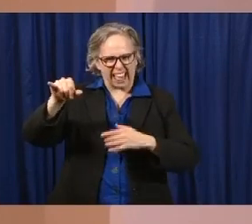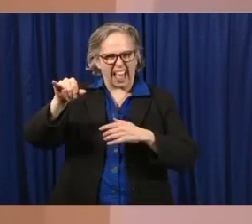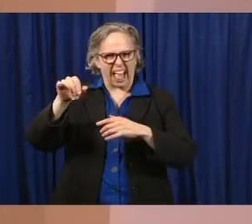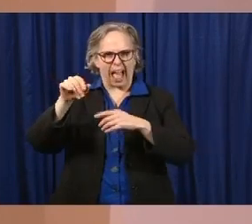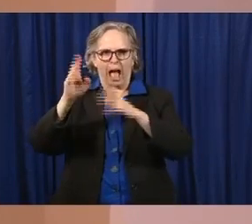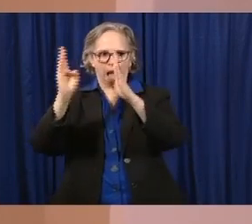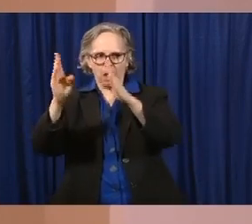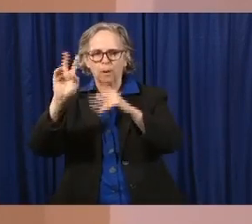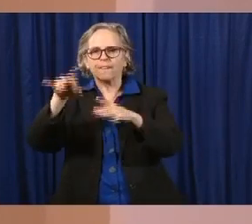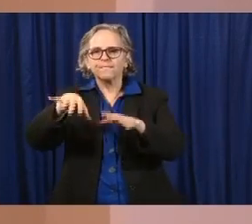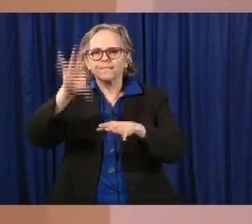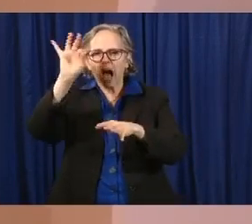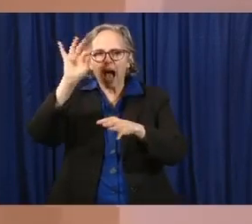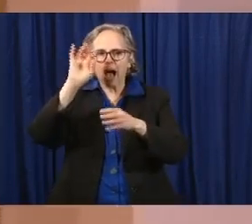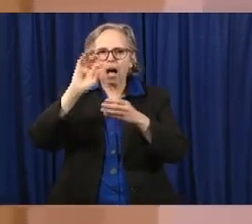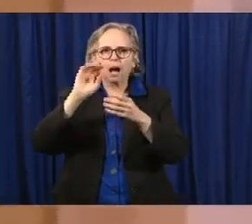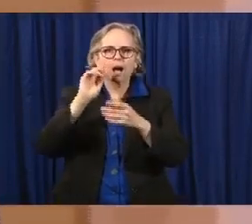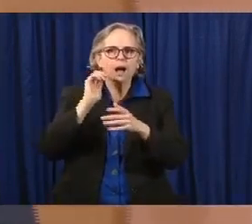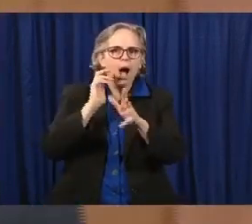source.